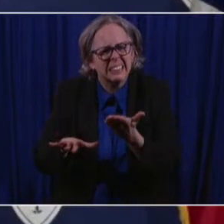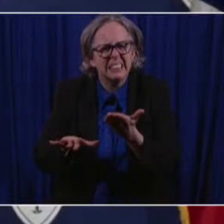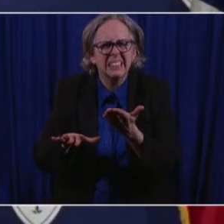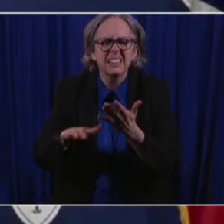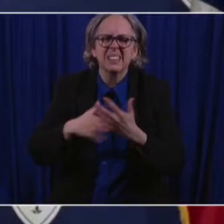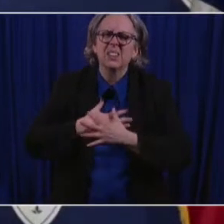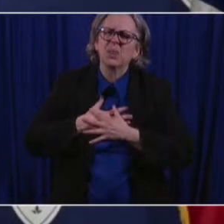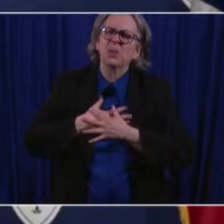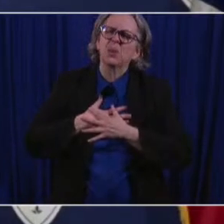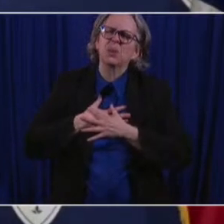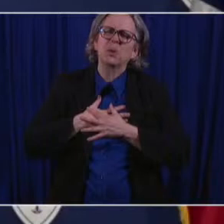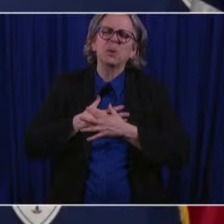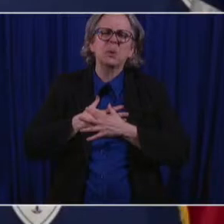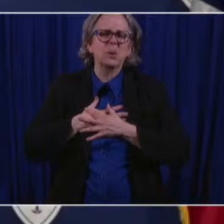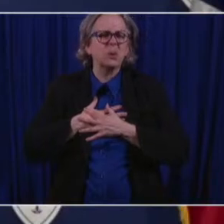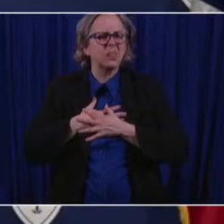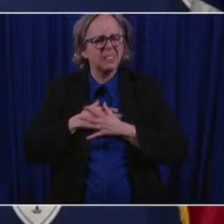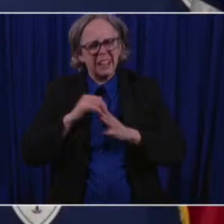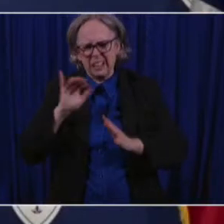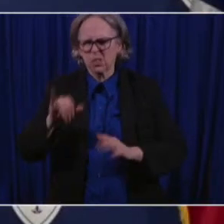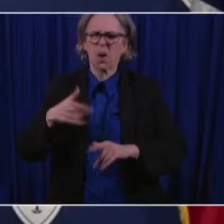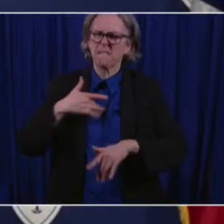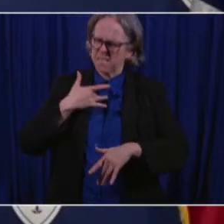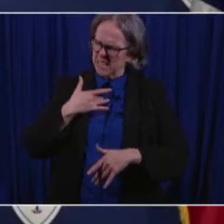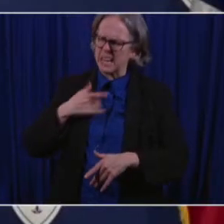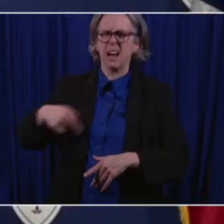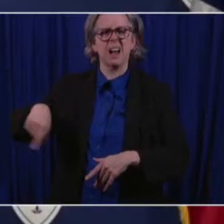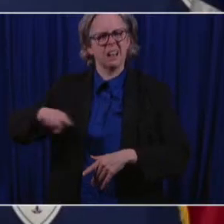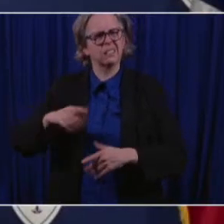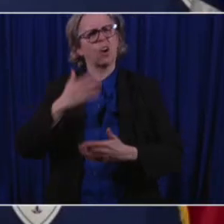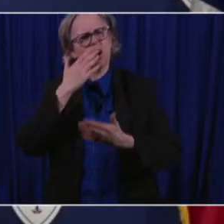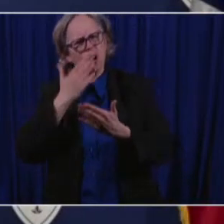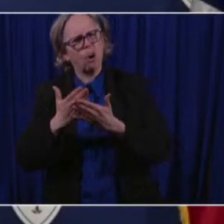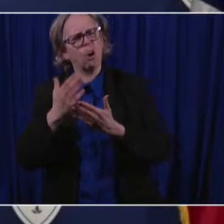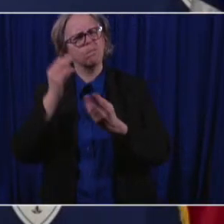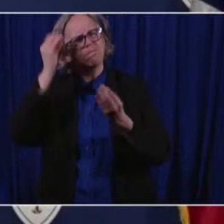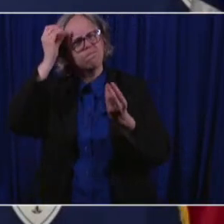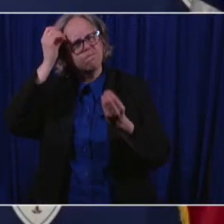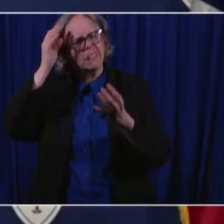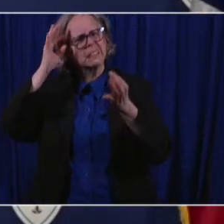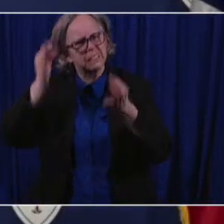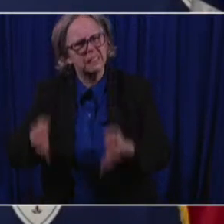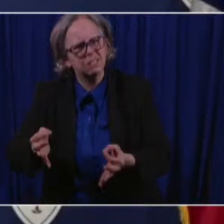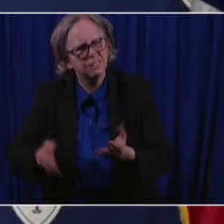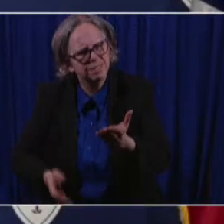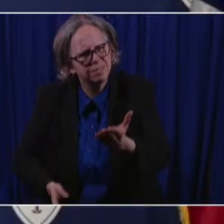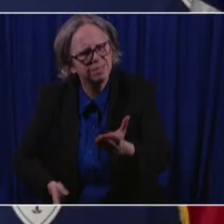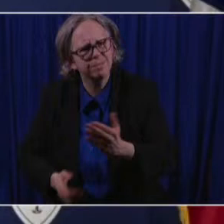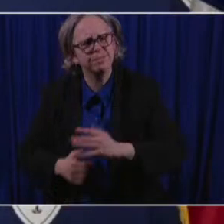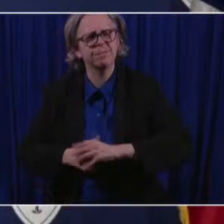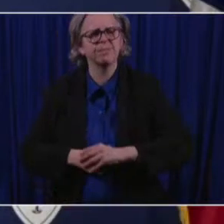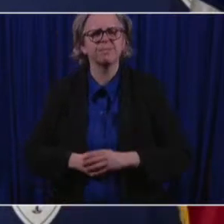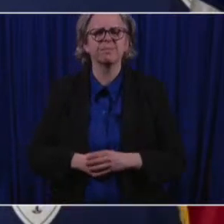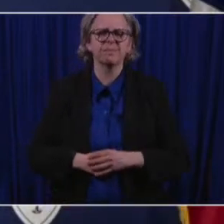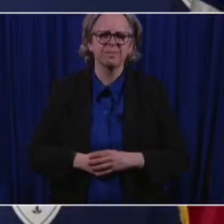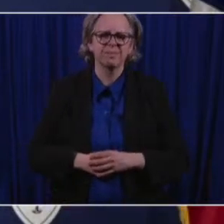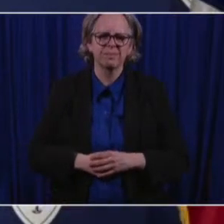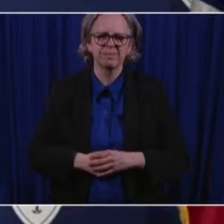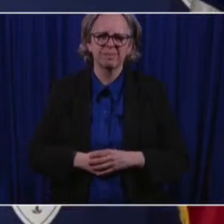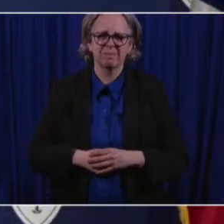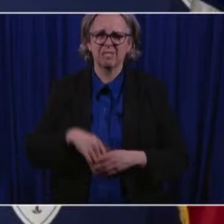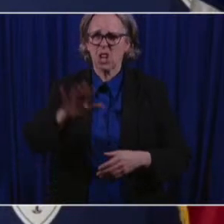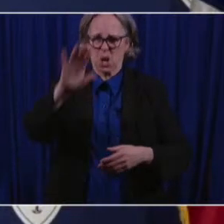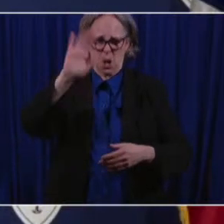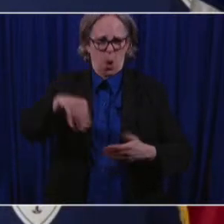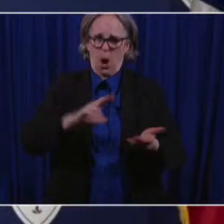these are rational decisions that people are making. In our nursing homes, we are saying to people